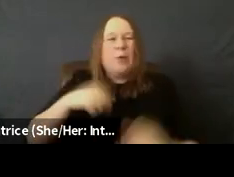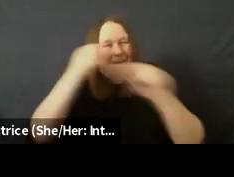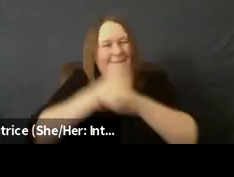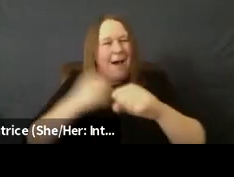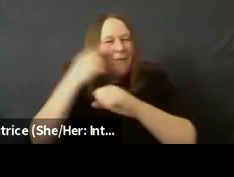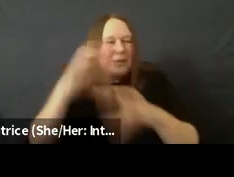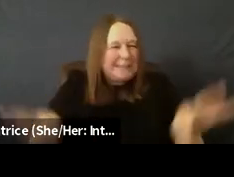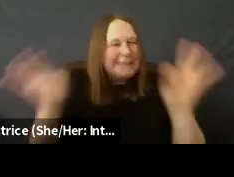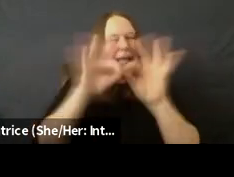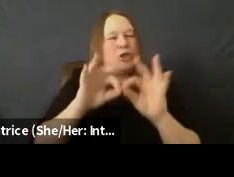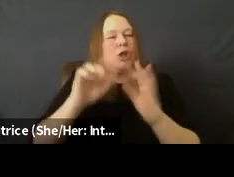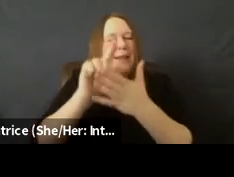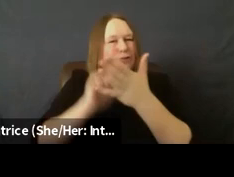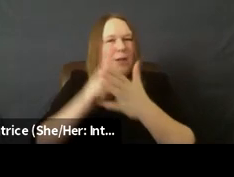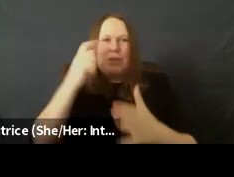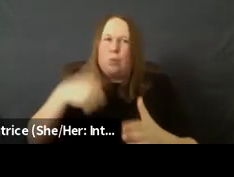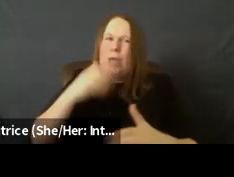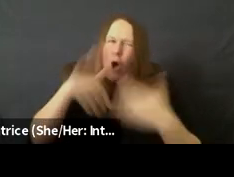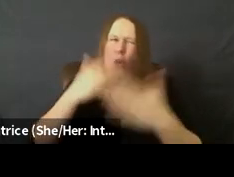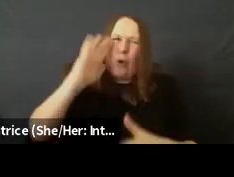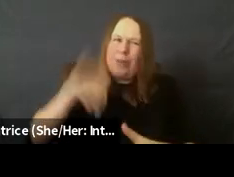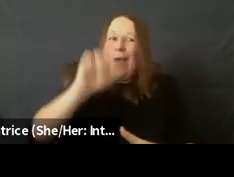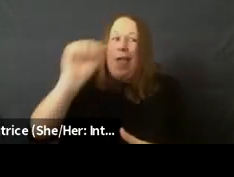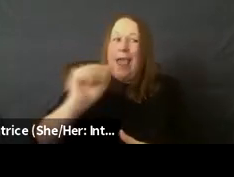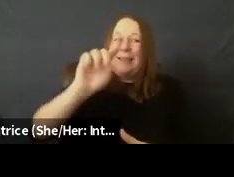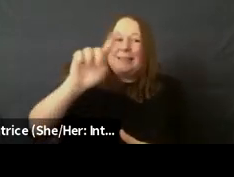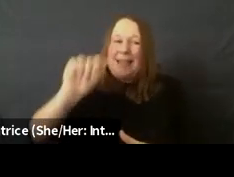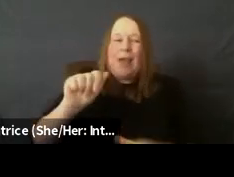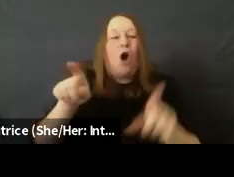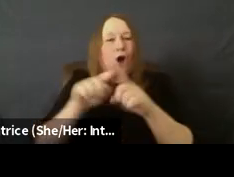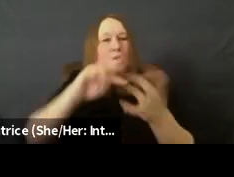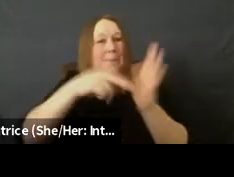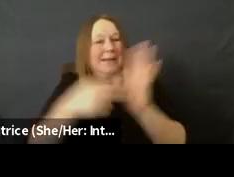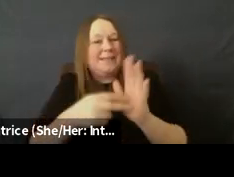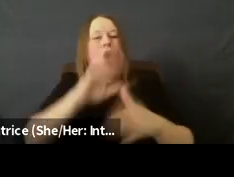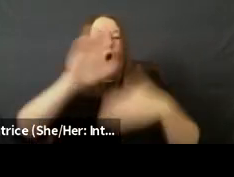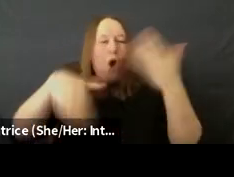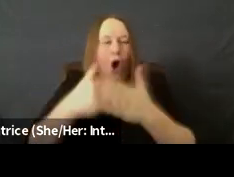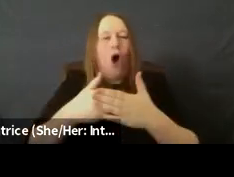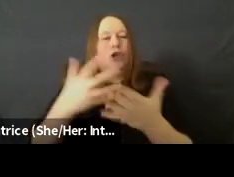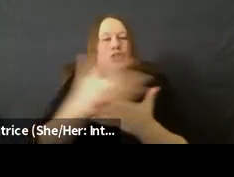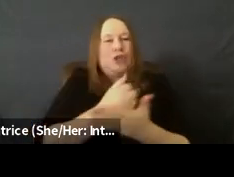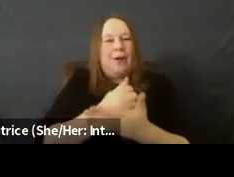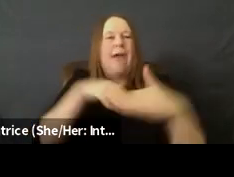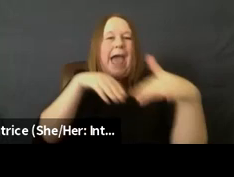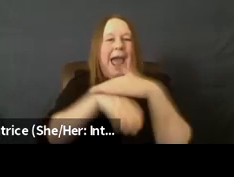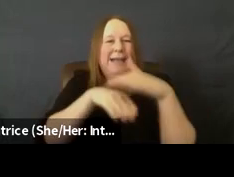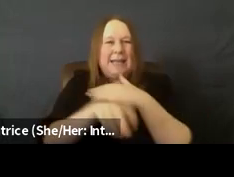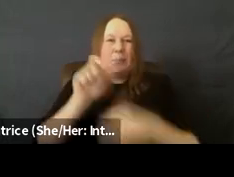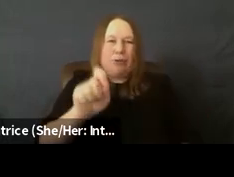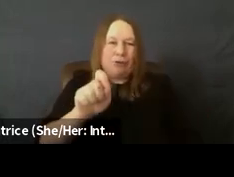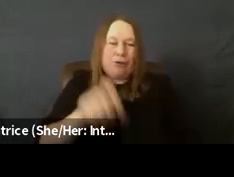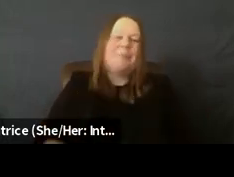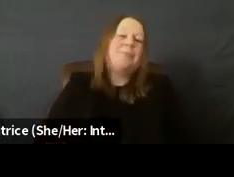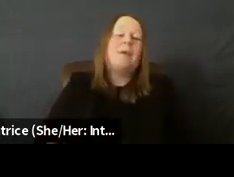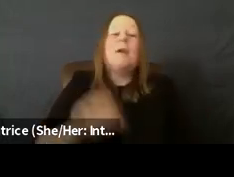essential legislation because we all know that ADA also stands for All Deserve Access. The